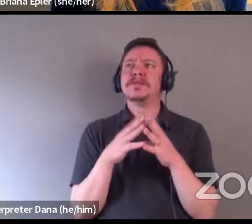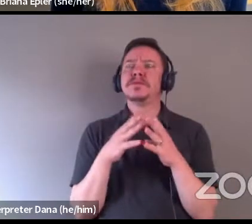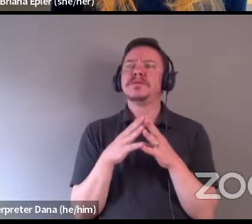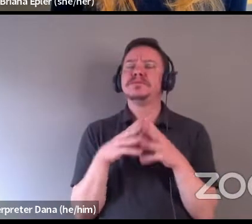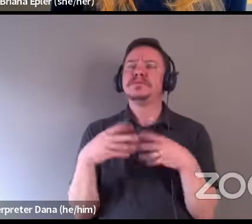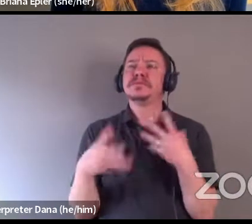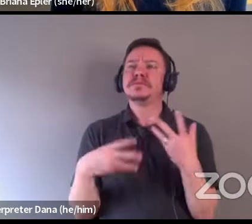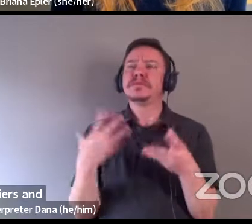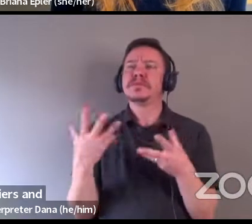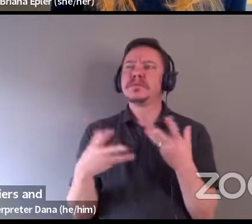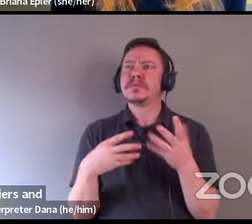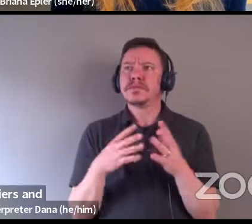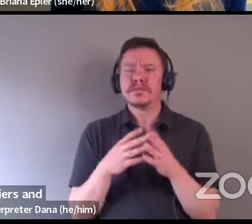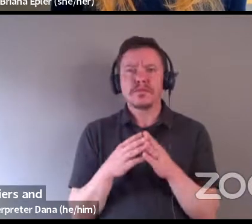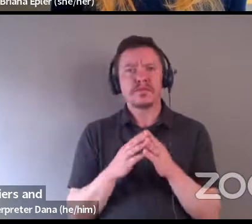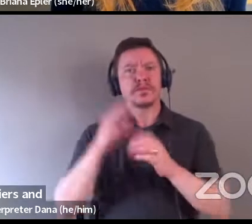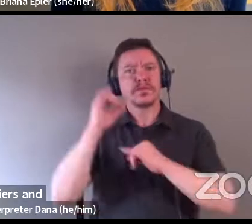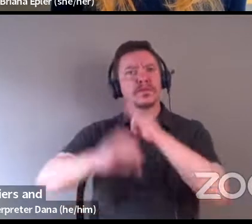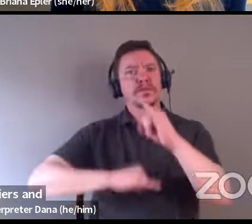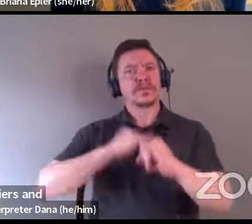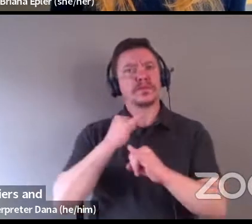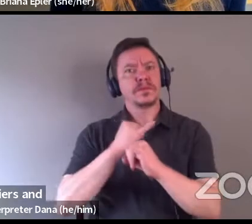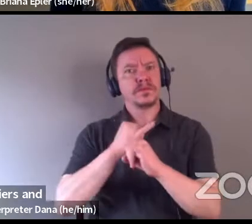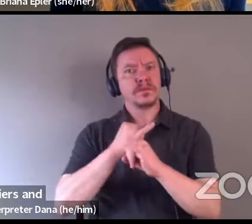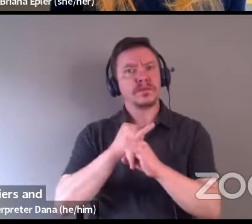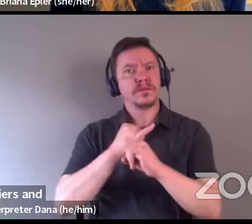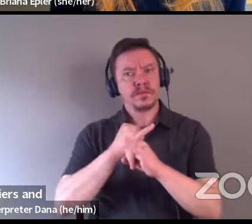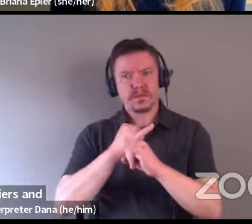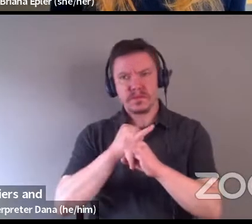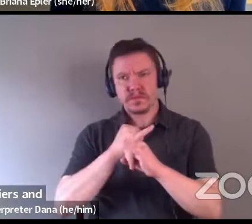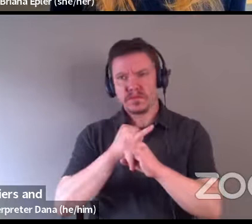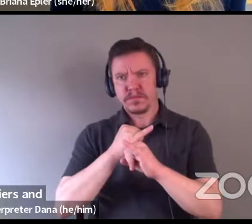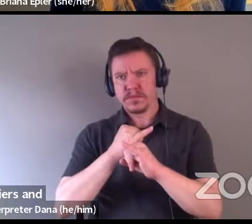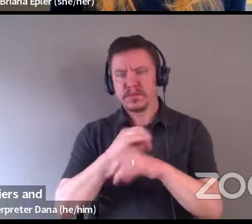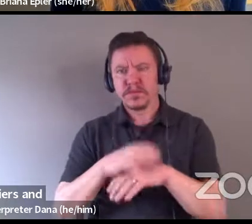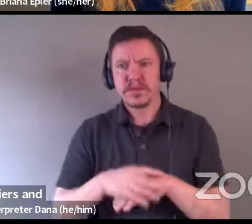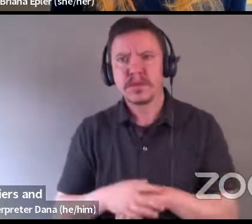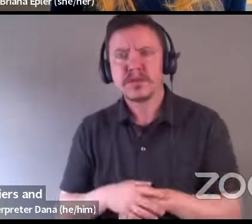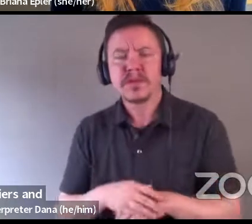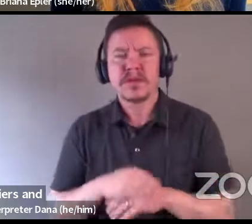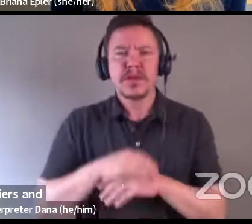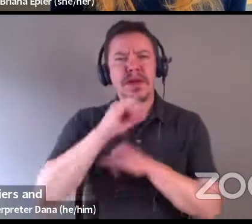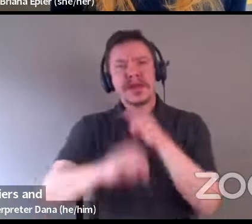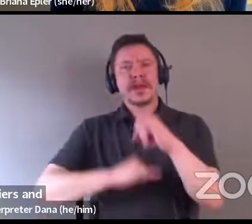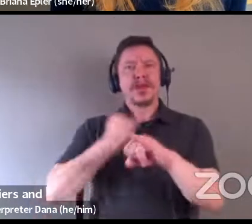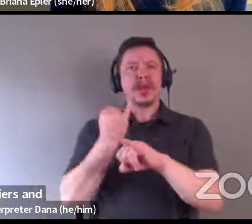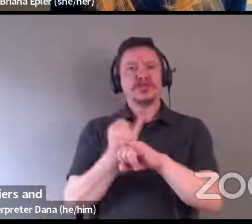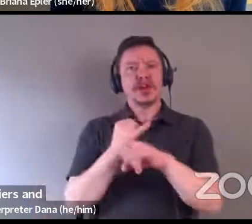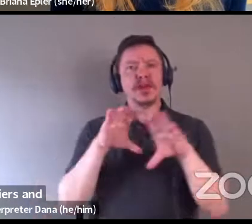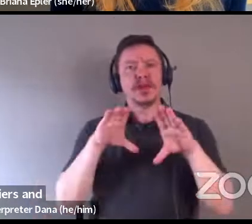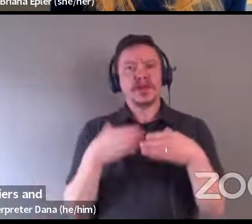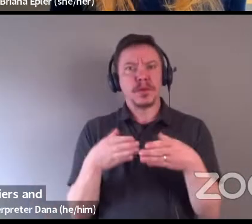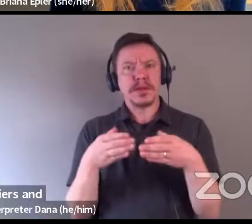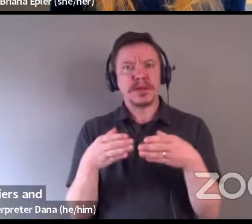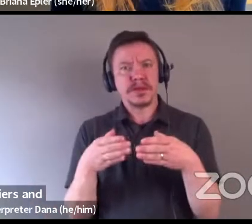the international, INWIT we call it, International